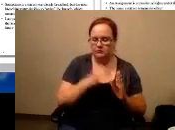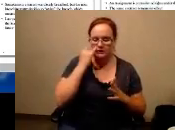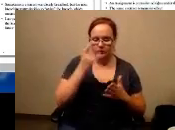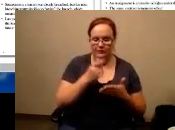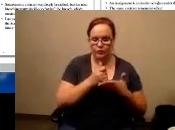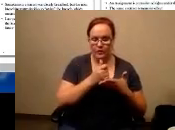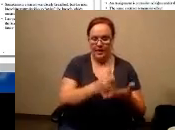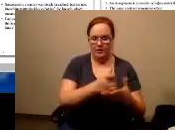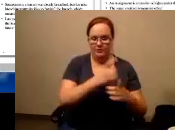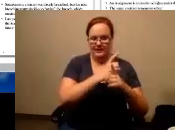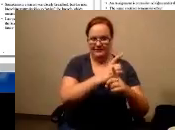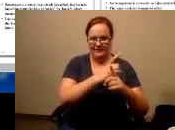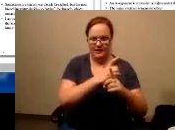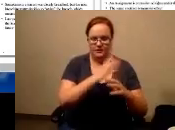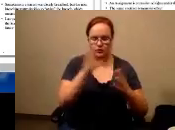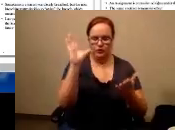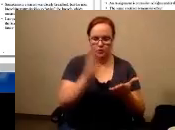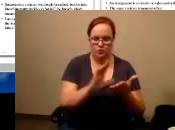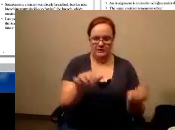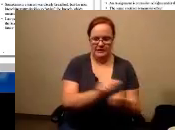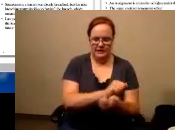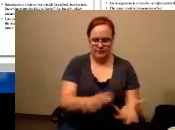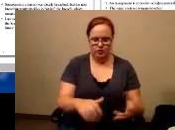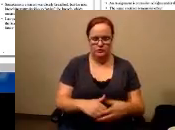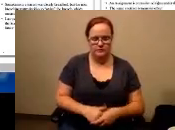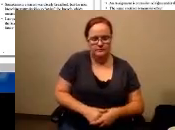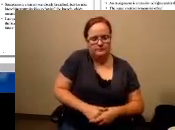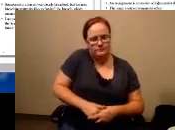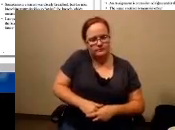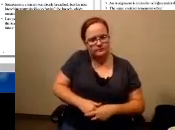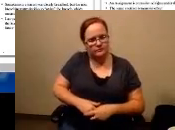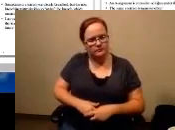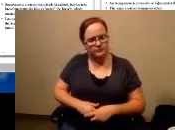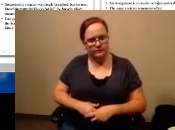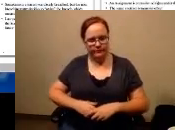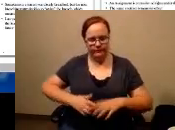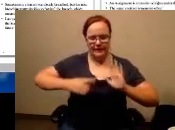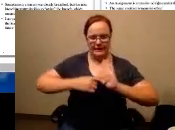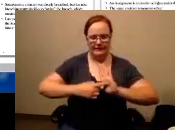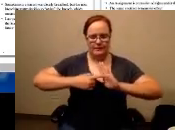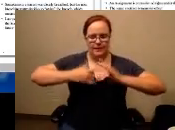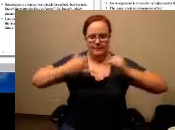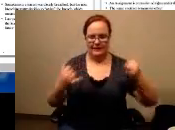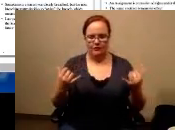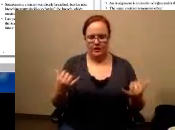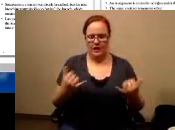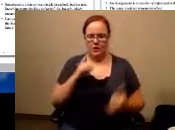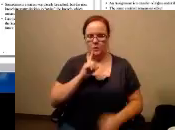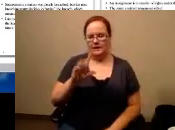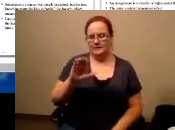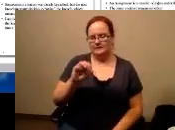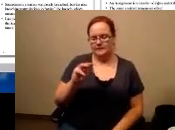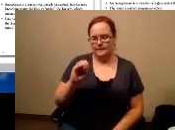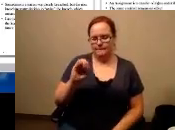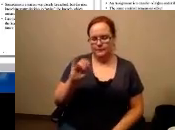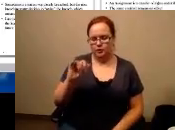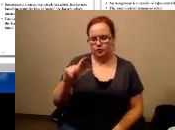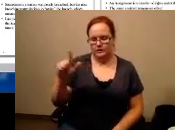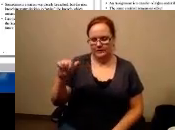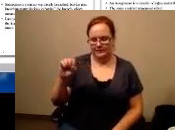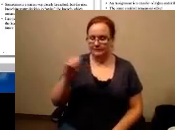defendant reduce the damages. The example I'm going to give right now is commercial leases. This is very, very